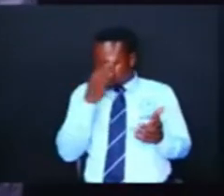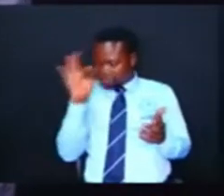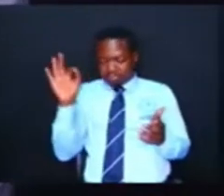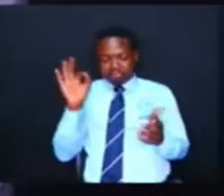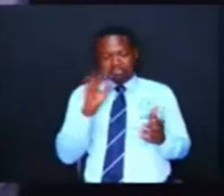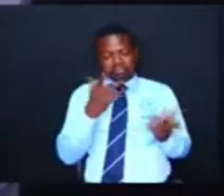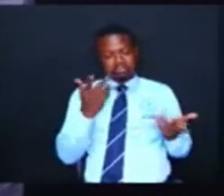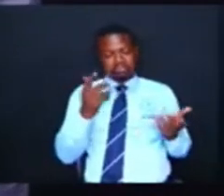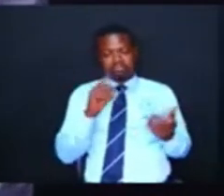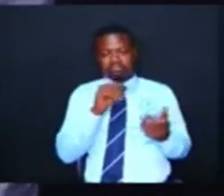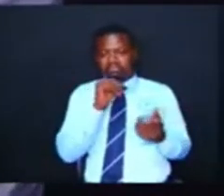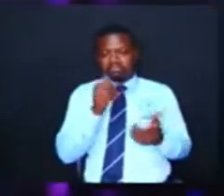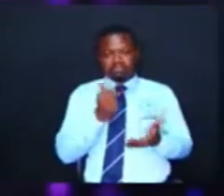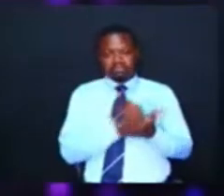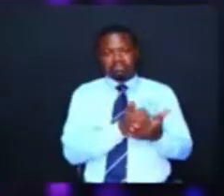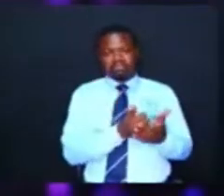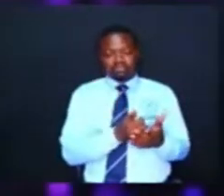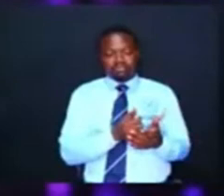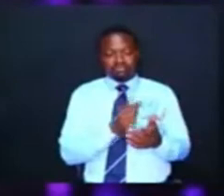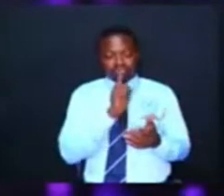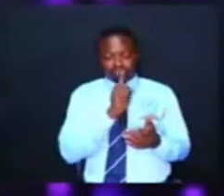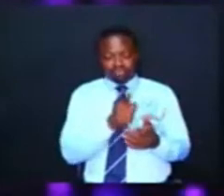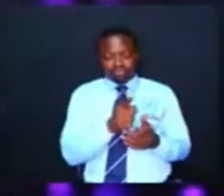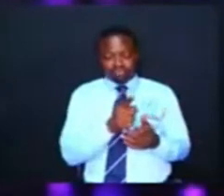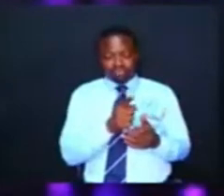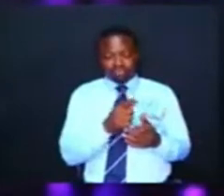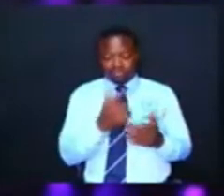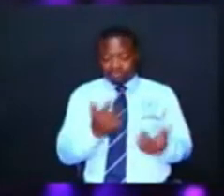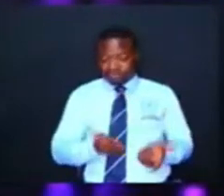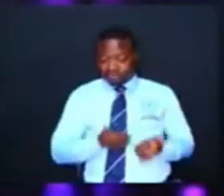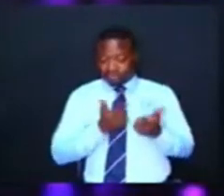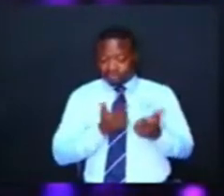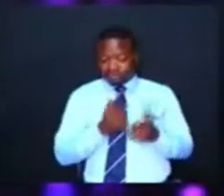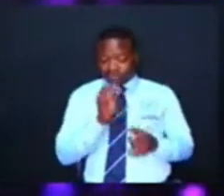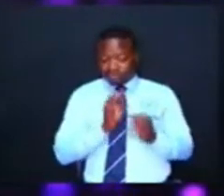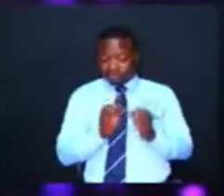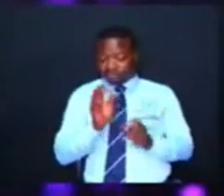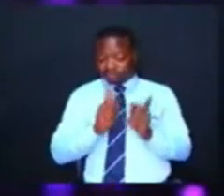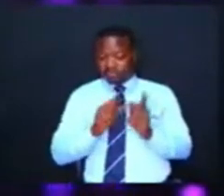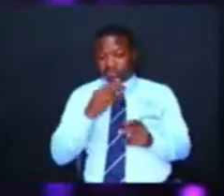Now, one of the painful things is to be despised.